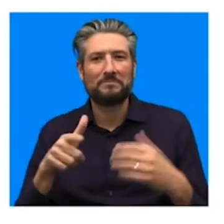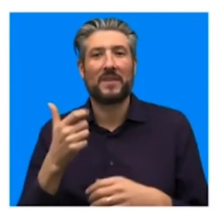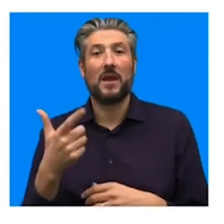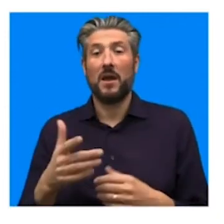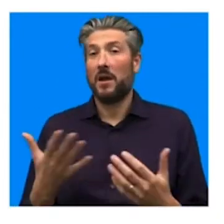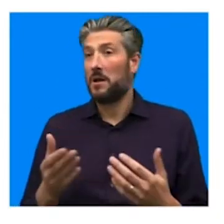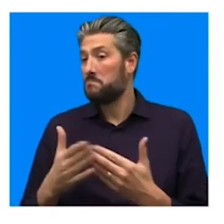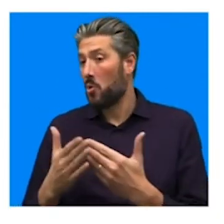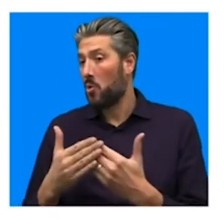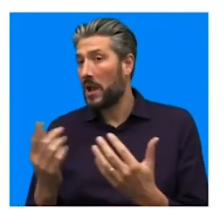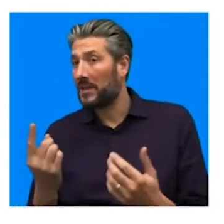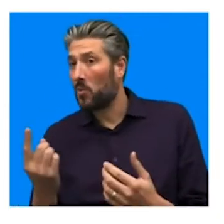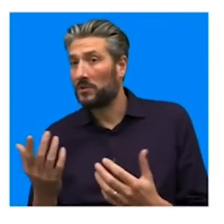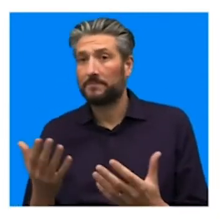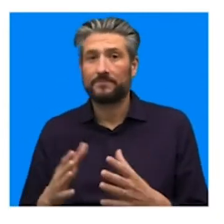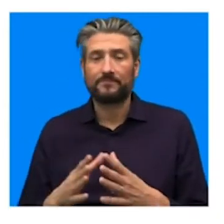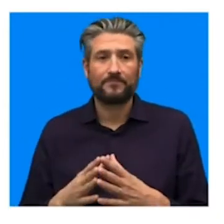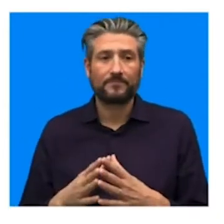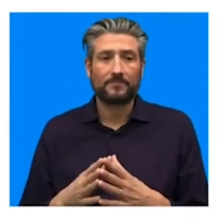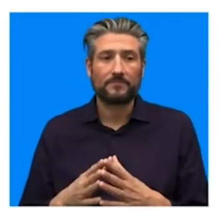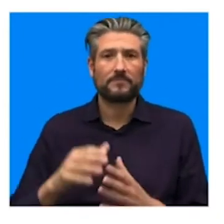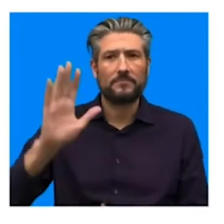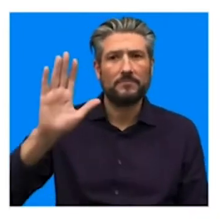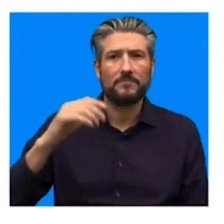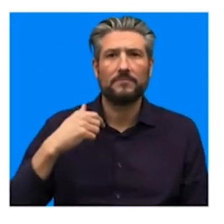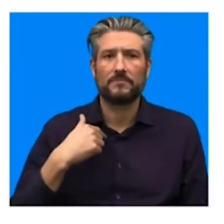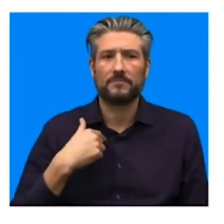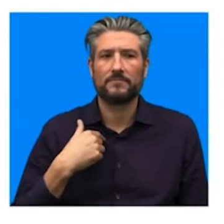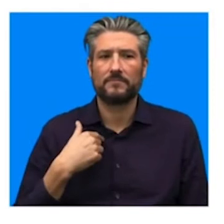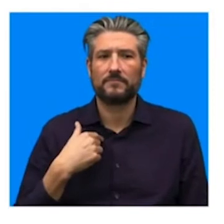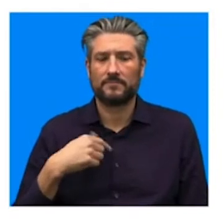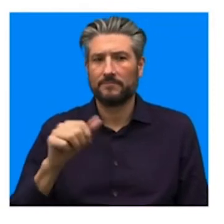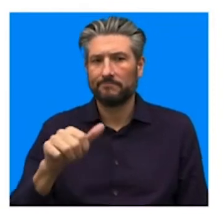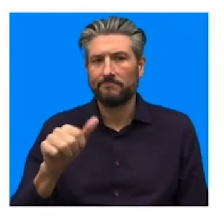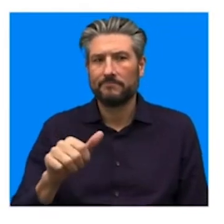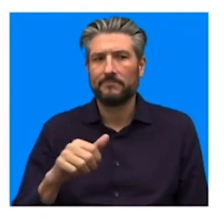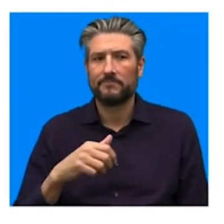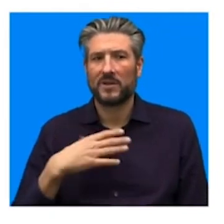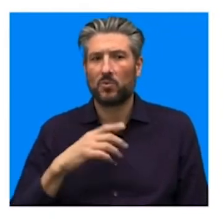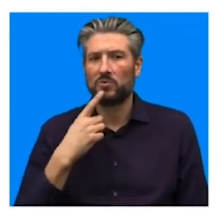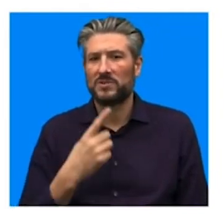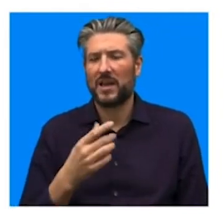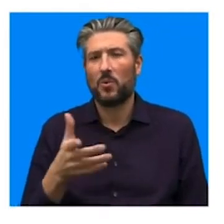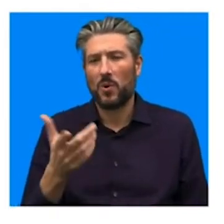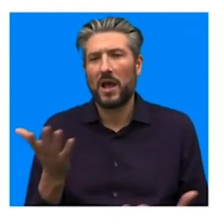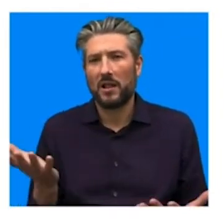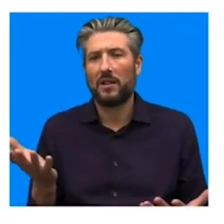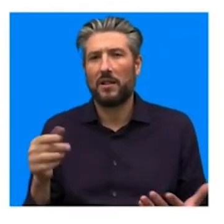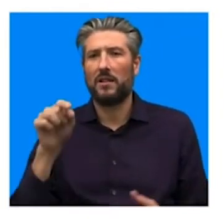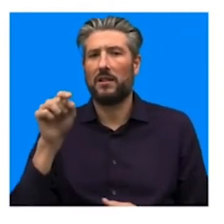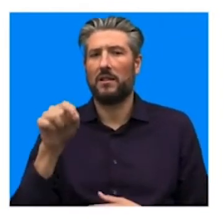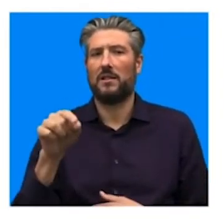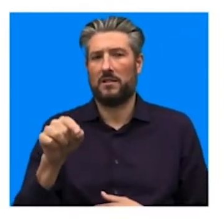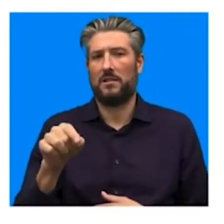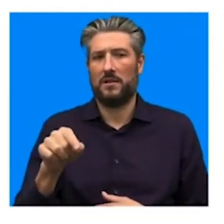products. Yes, I want to say that it doesn't matter, because it's at the end of the